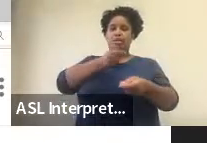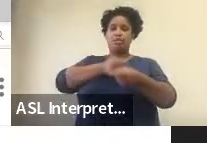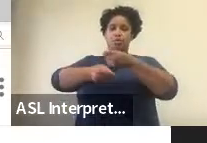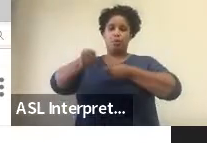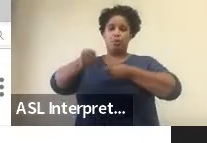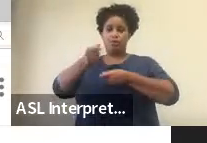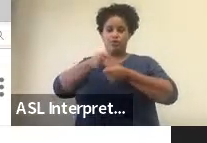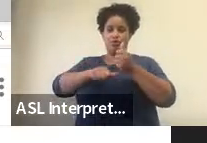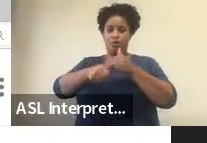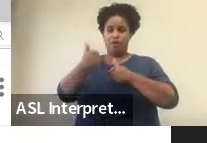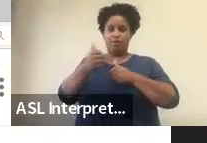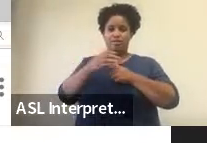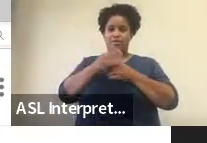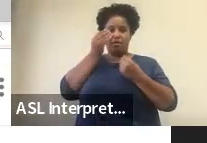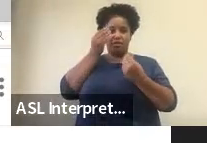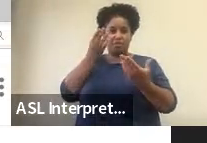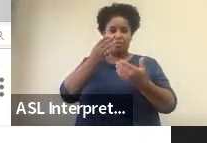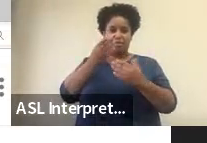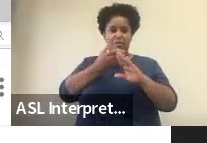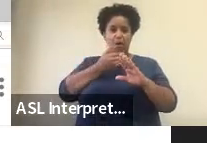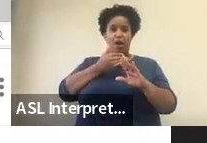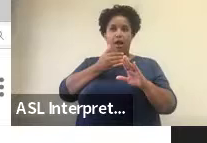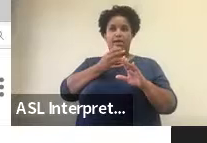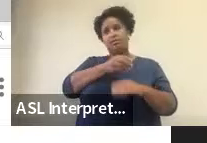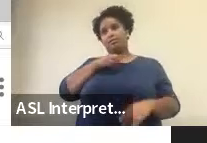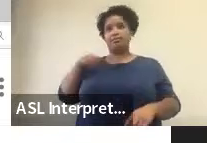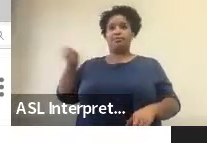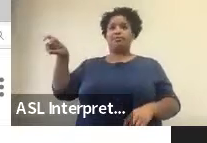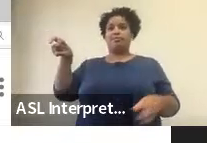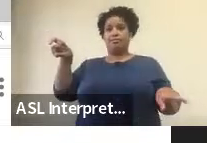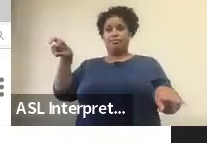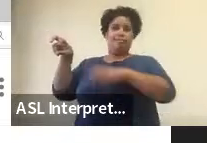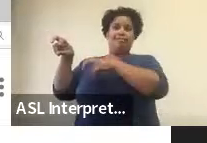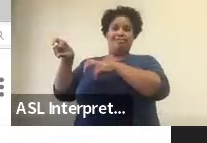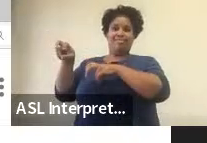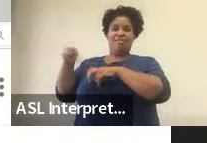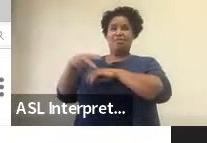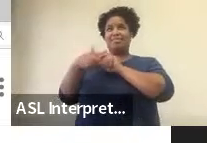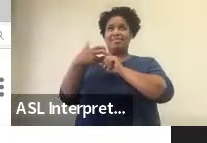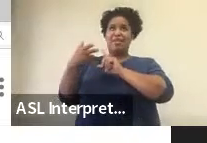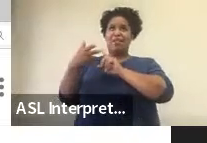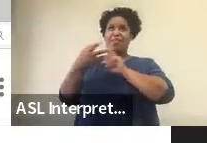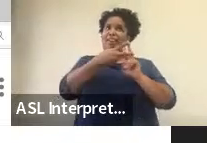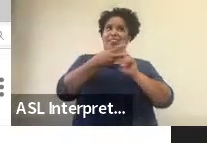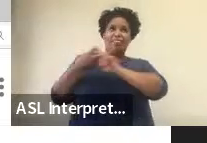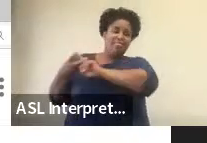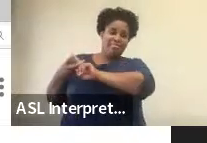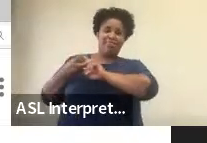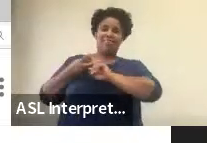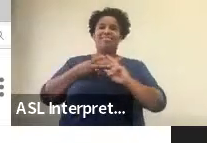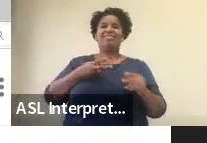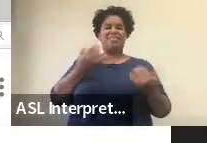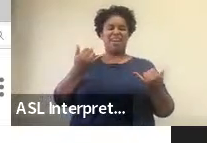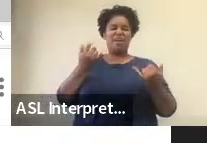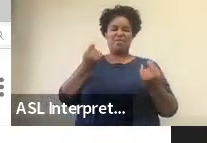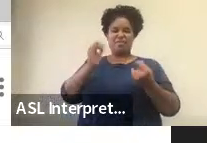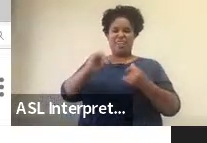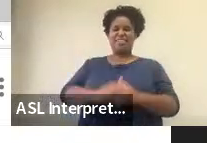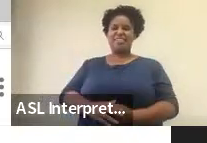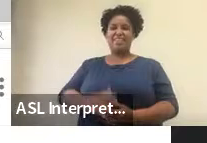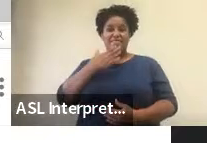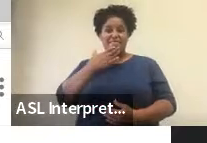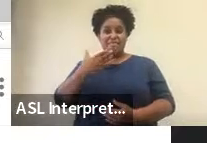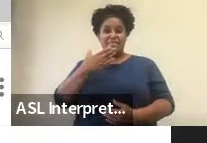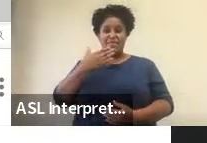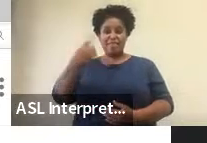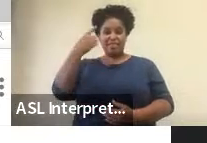a heads up before I just completely steal them. Okay. So I'm going to do that now. Well, thank you. I mean, I think